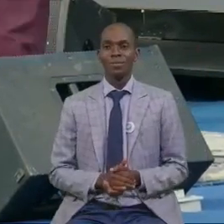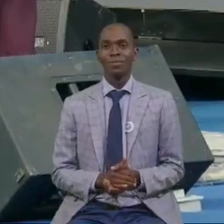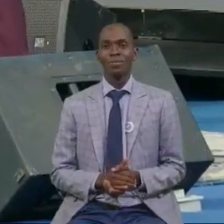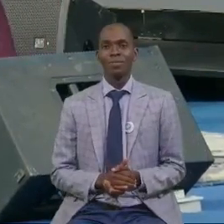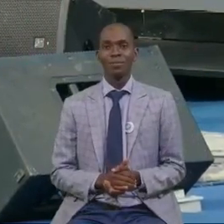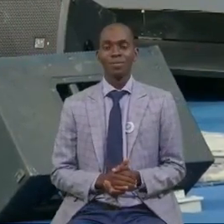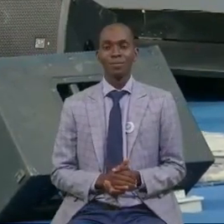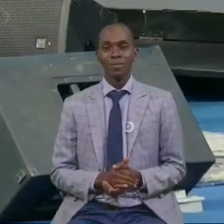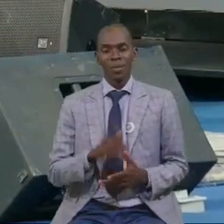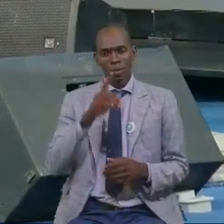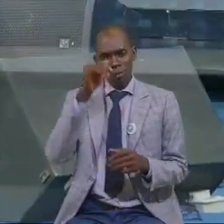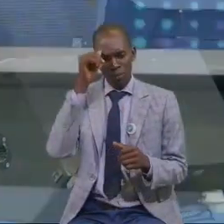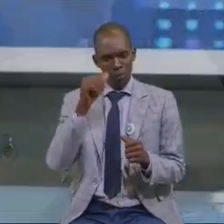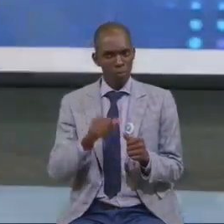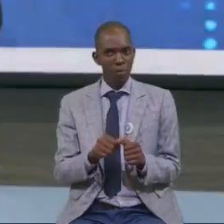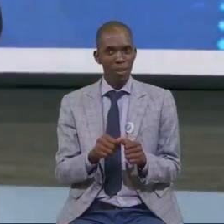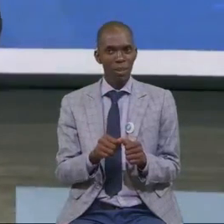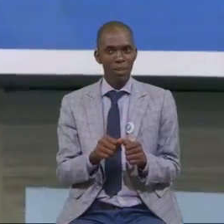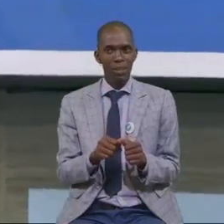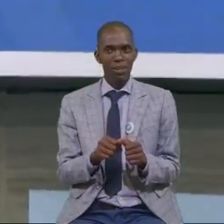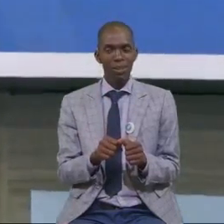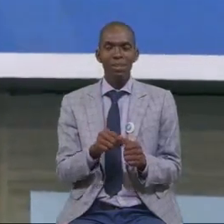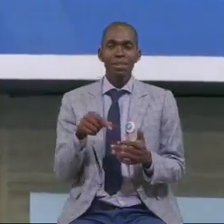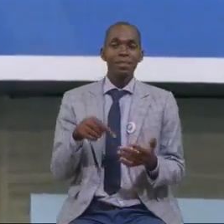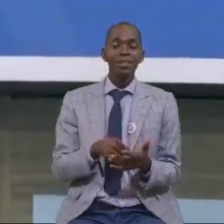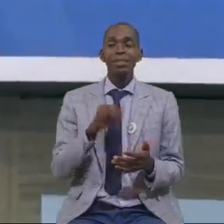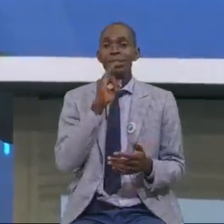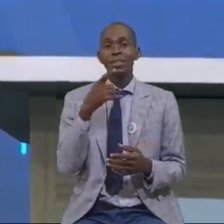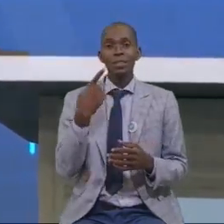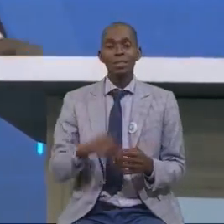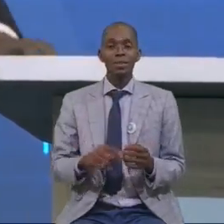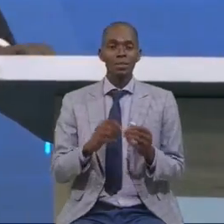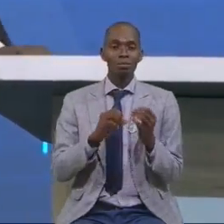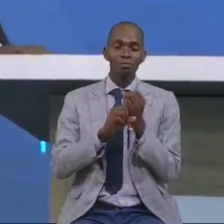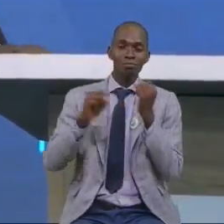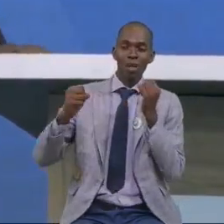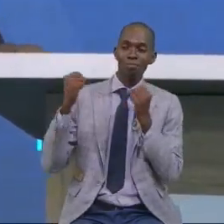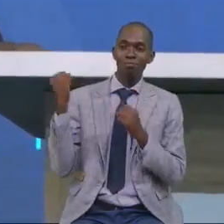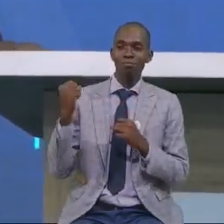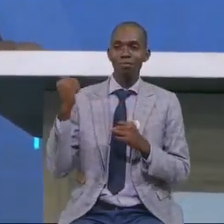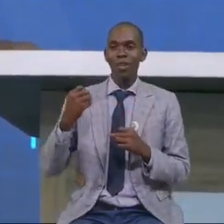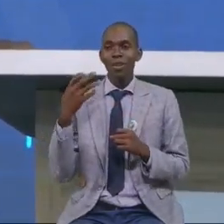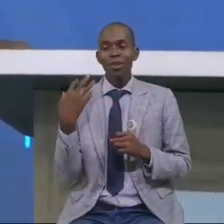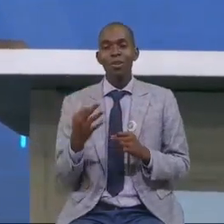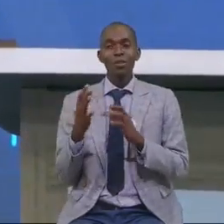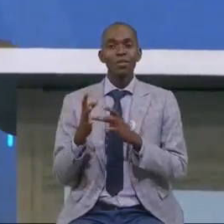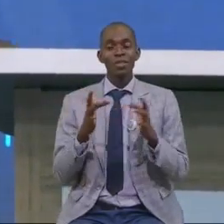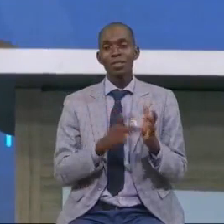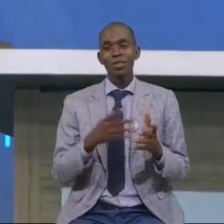You remember this? The crusade for Jesus, the miracle